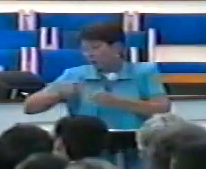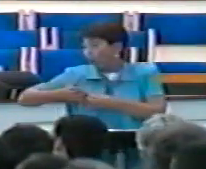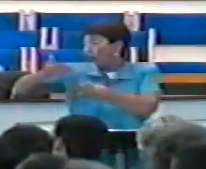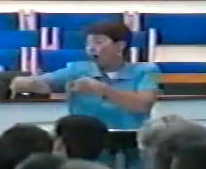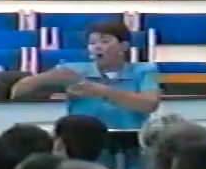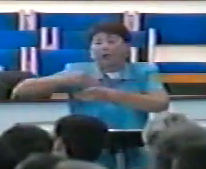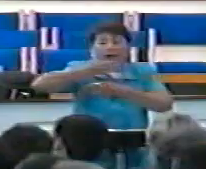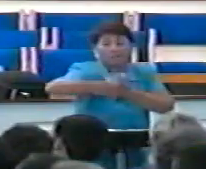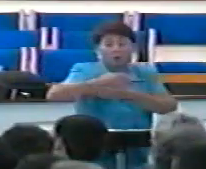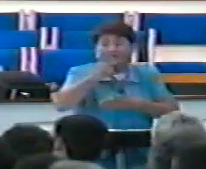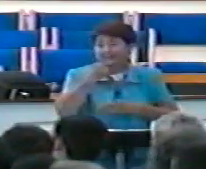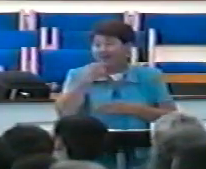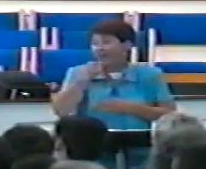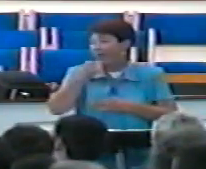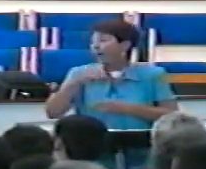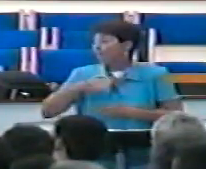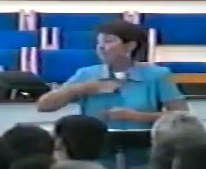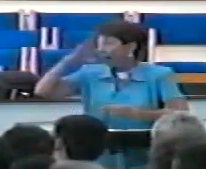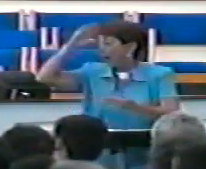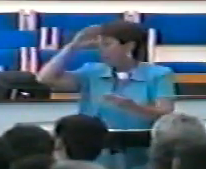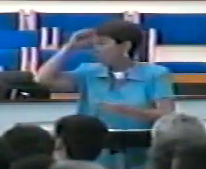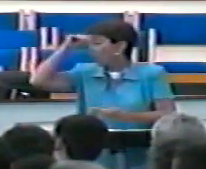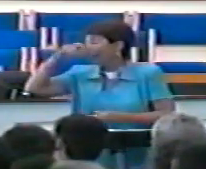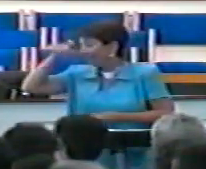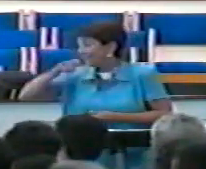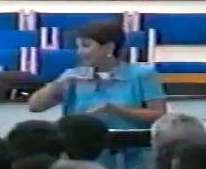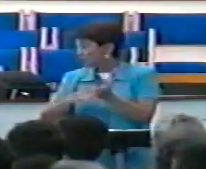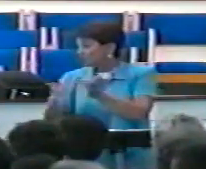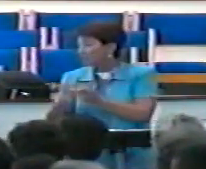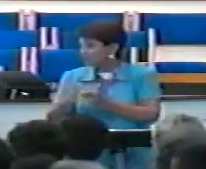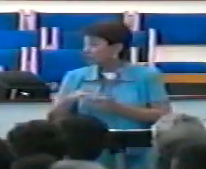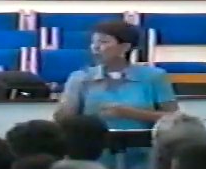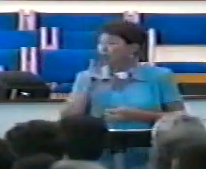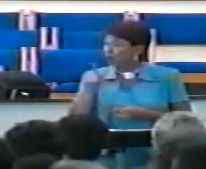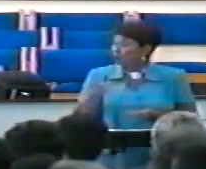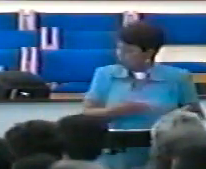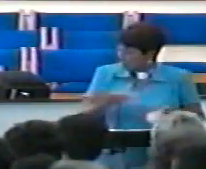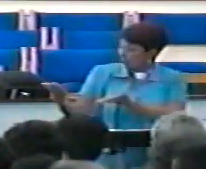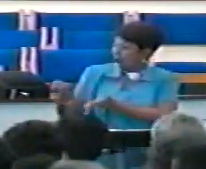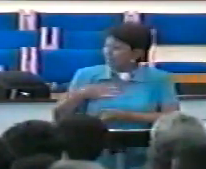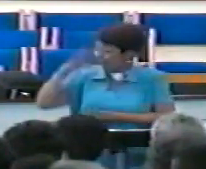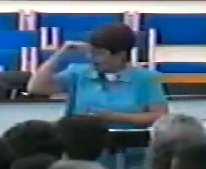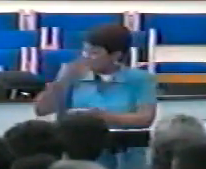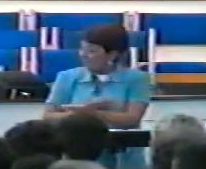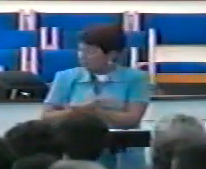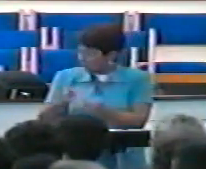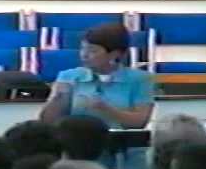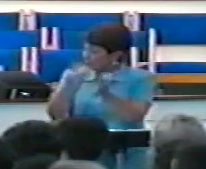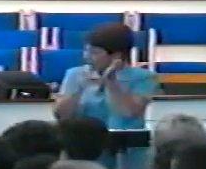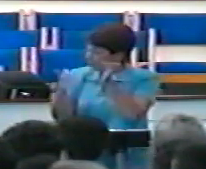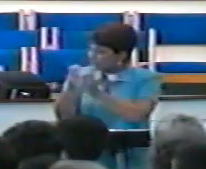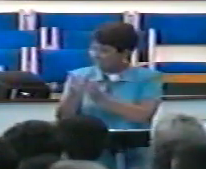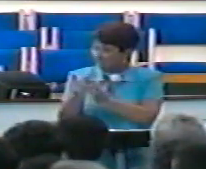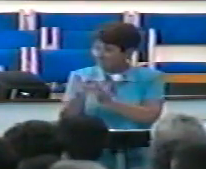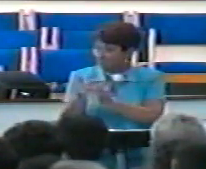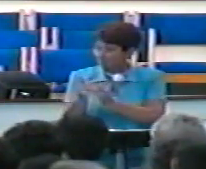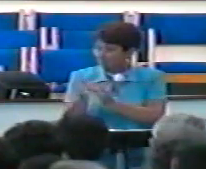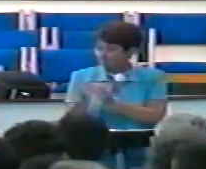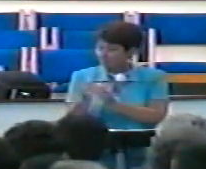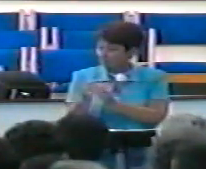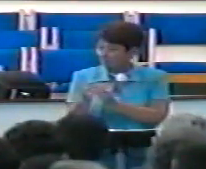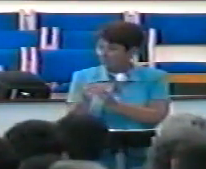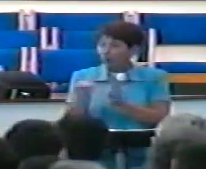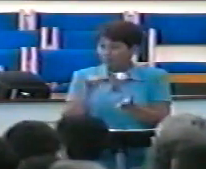He needs Jesus." Now, some of you may not like this morning, but I feel like I need to tell you the truth. That's